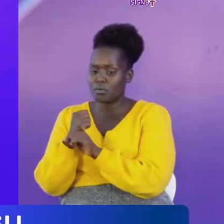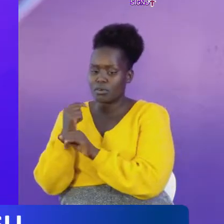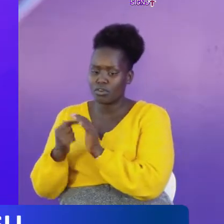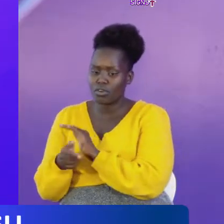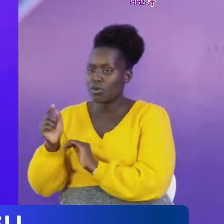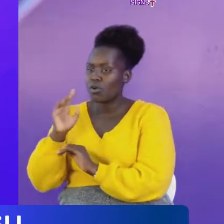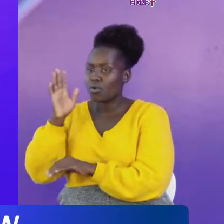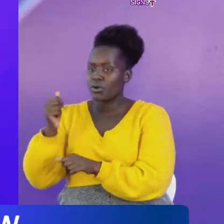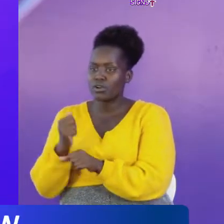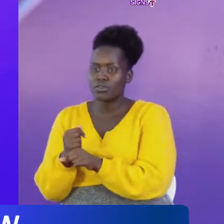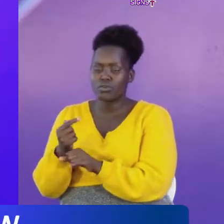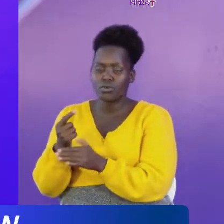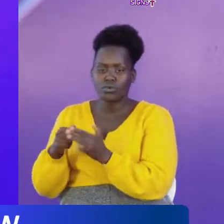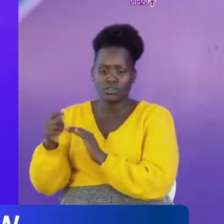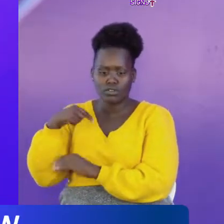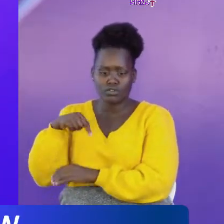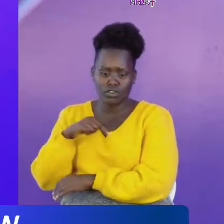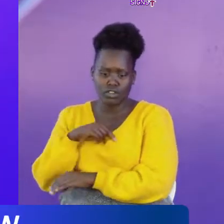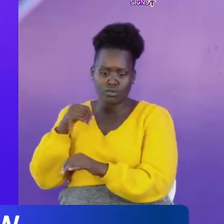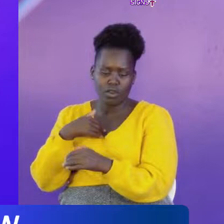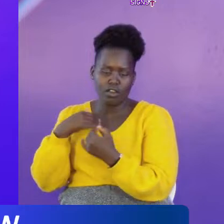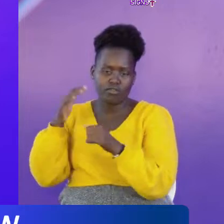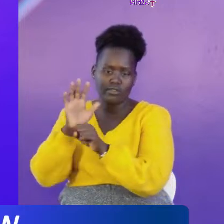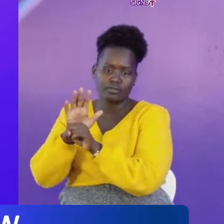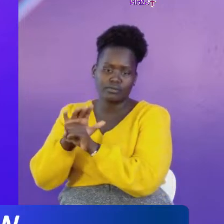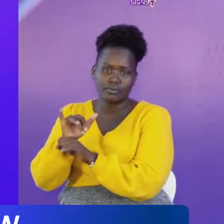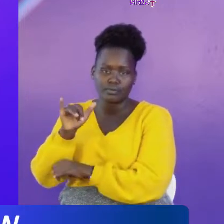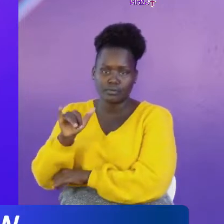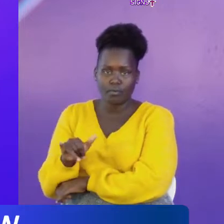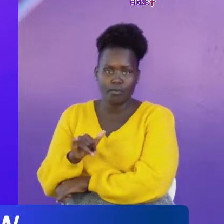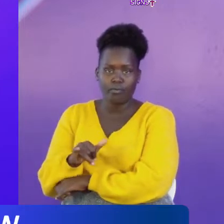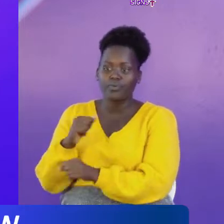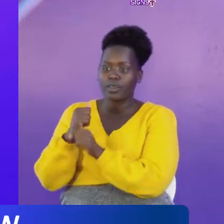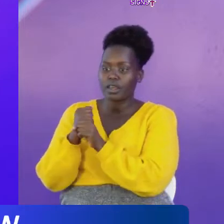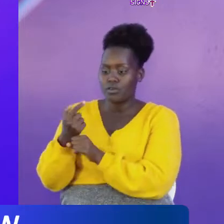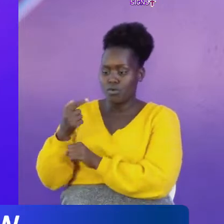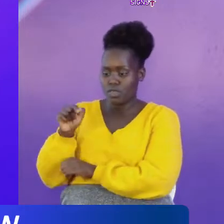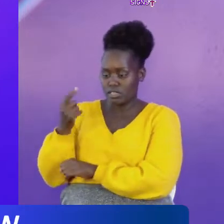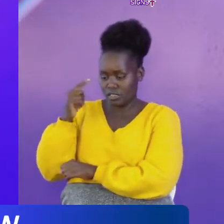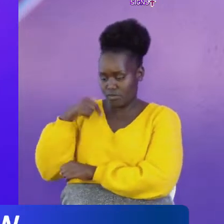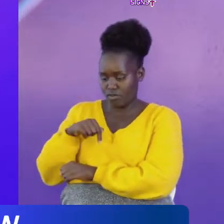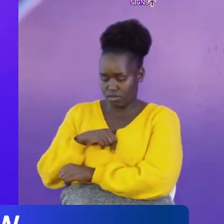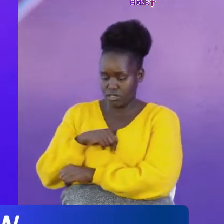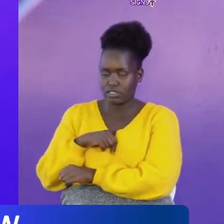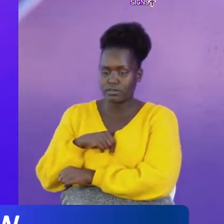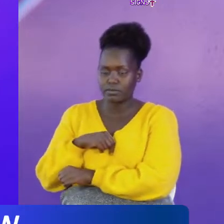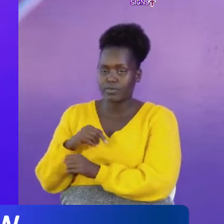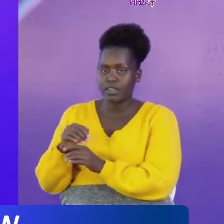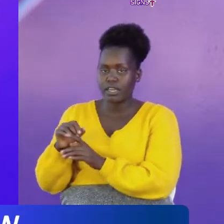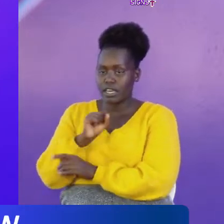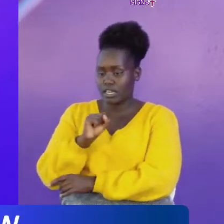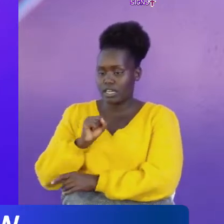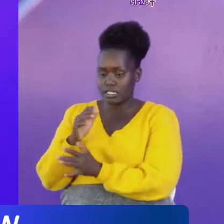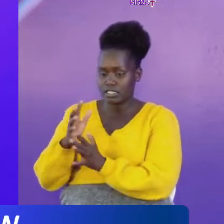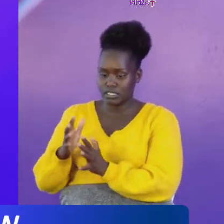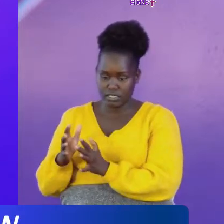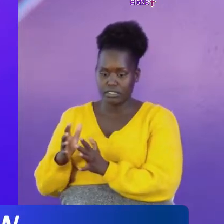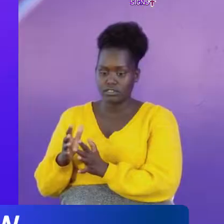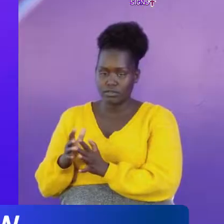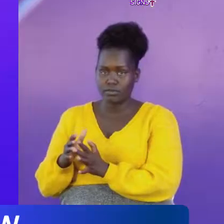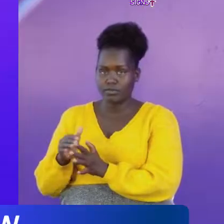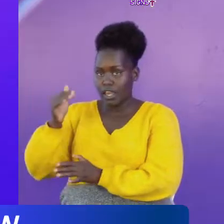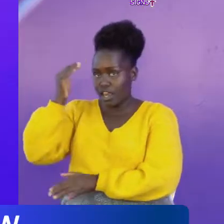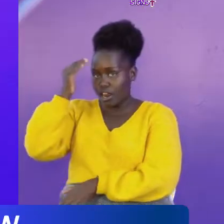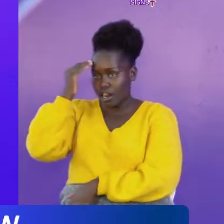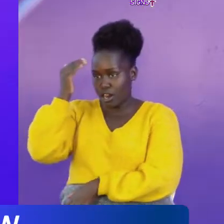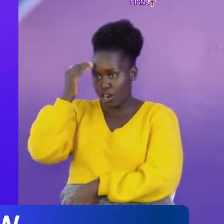utatufanyia nini. There's a lot of that, do this for us. And Senator Omtata is known.